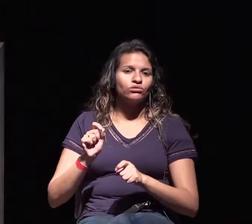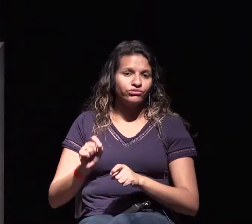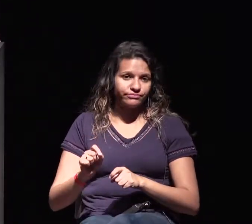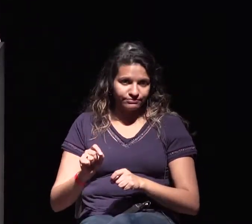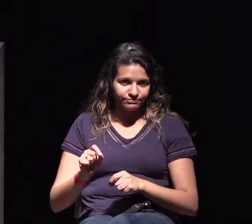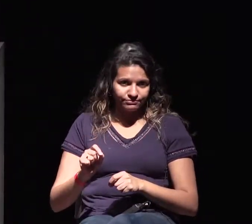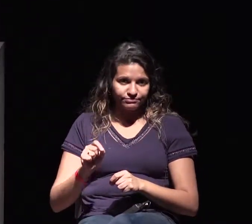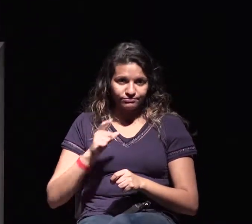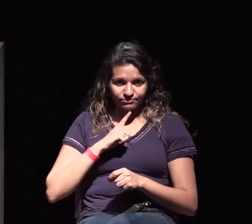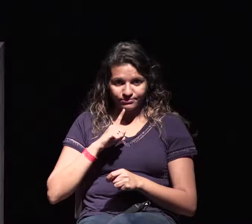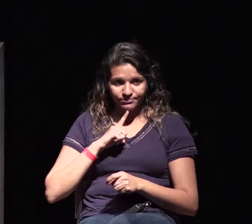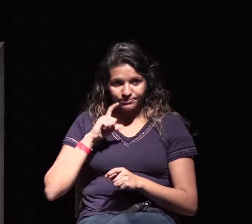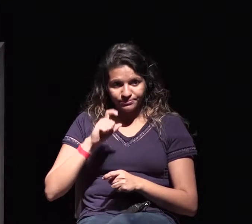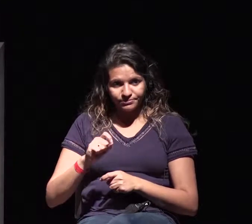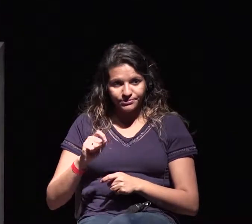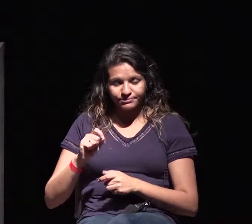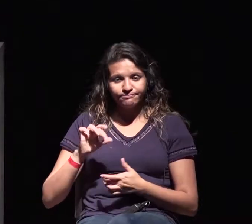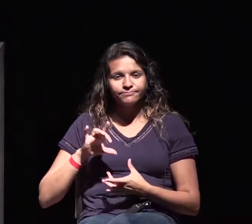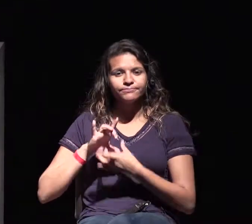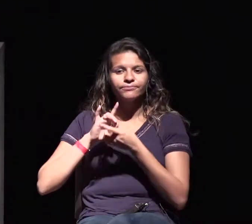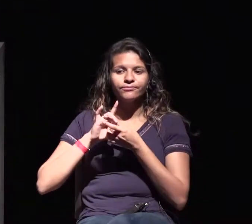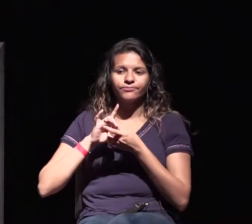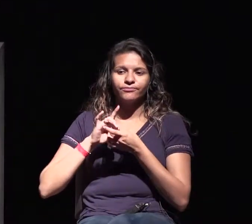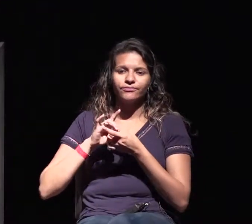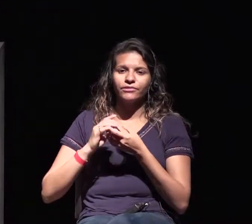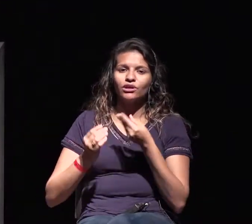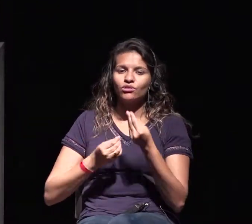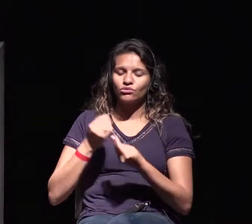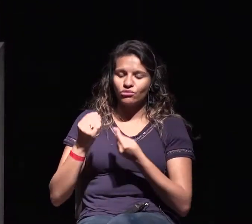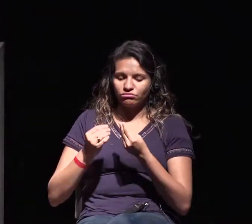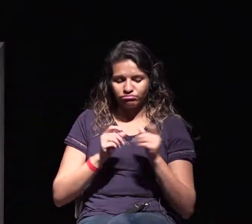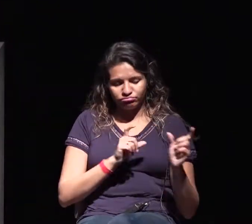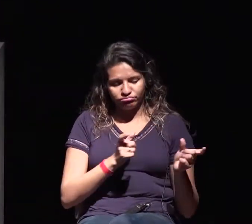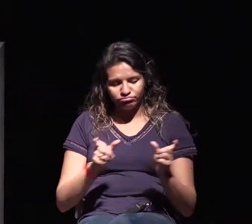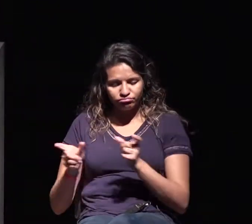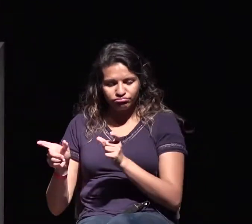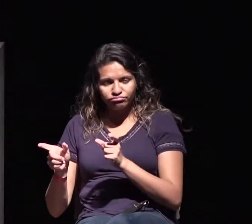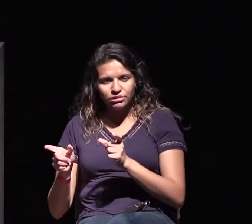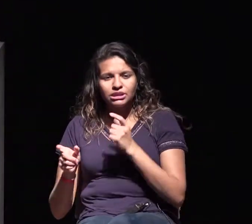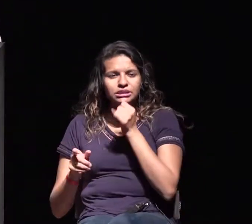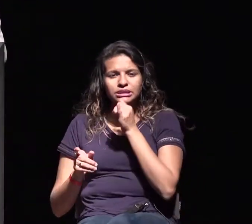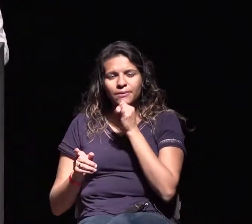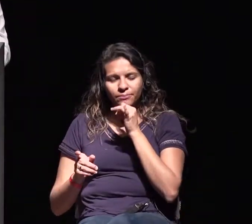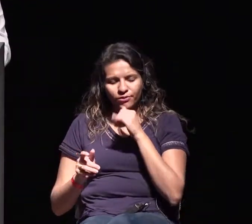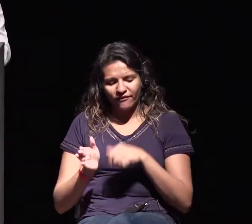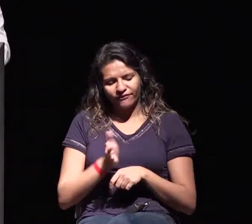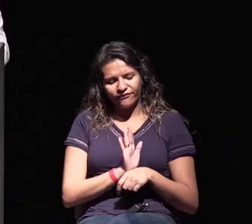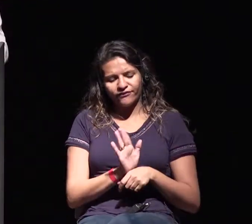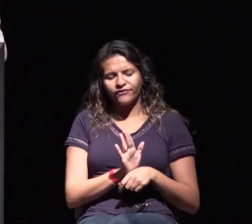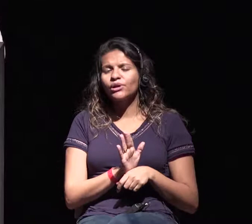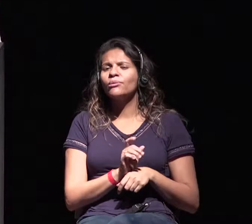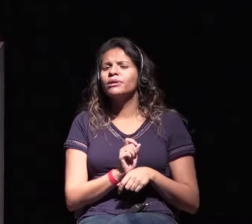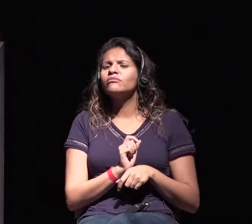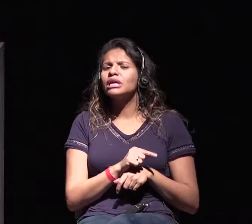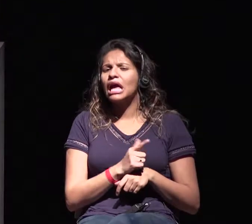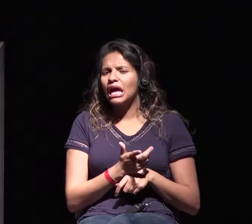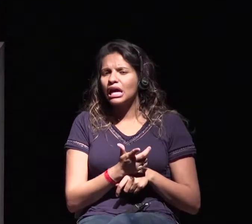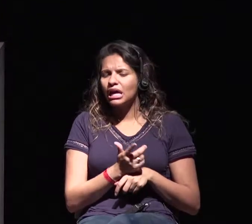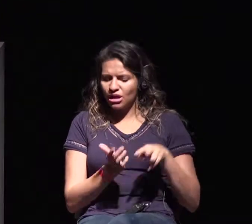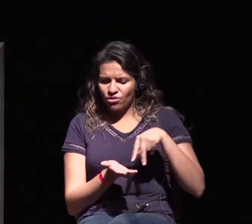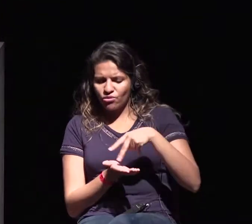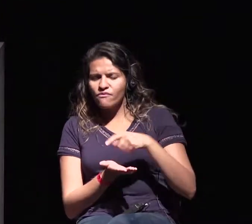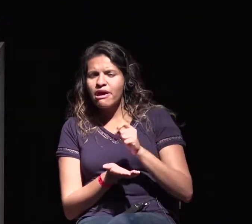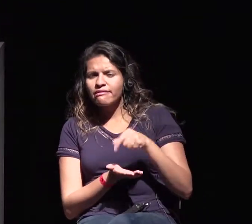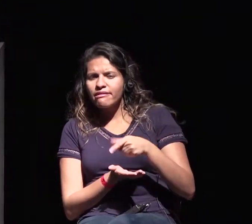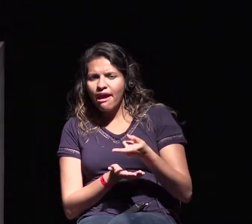the semantics involved. For instance, film, choreography, exhibition, along with an